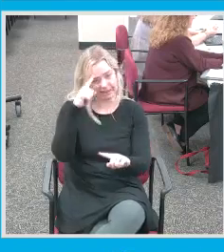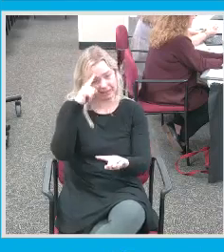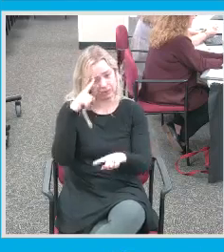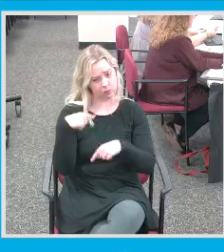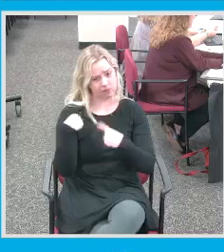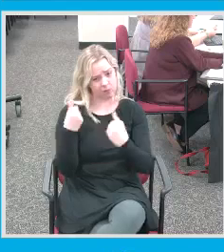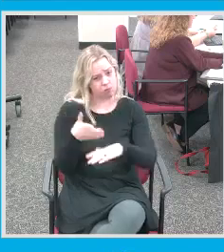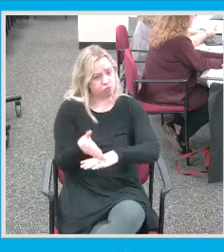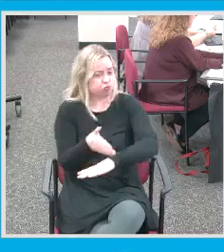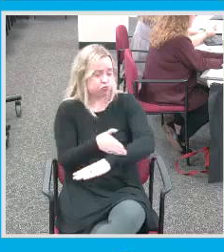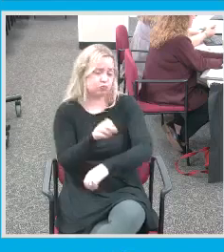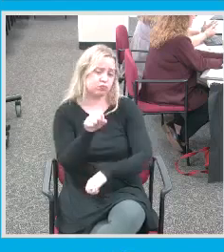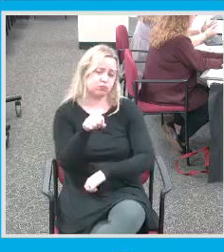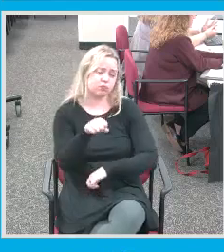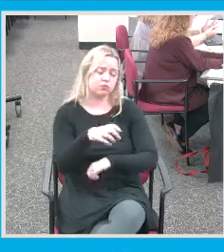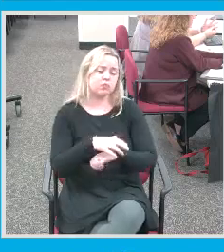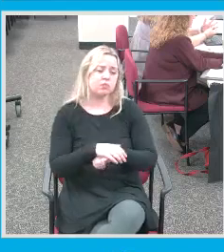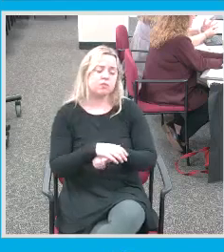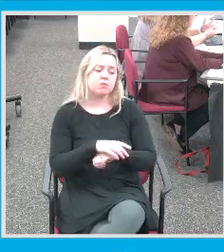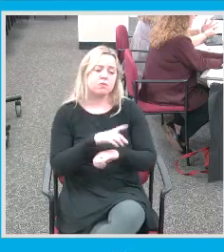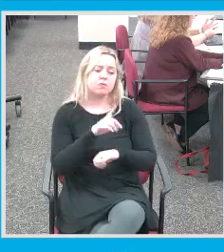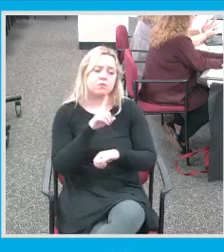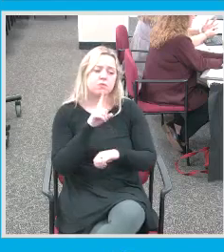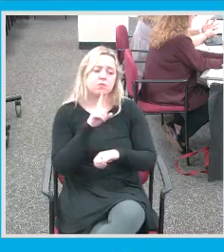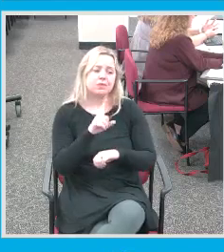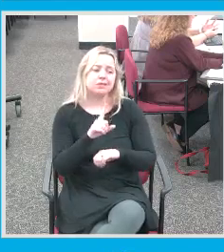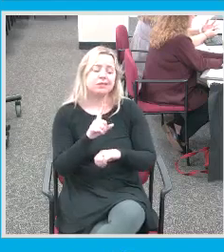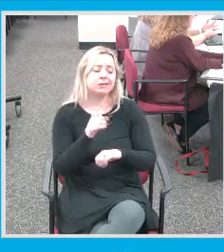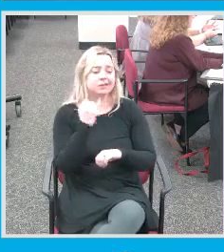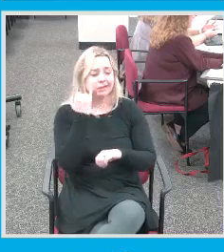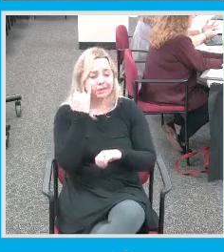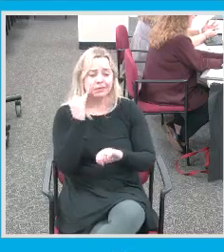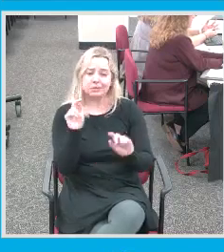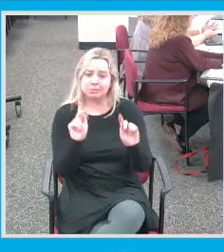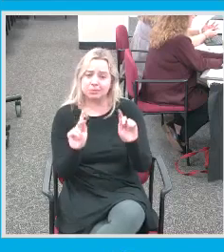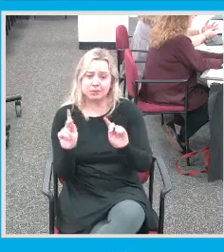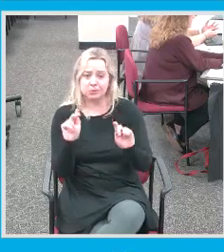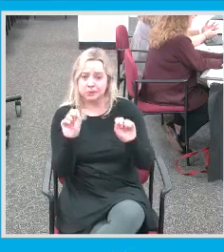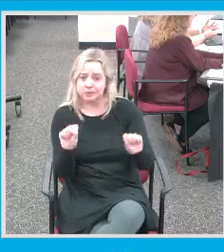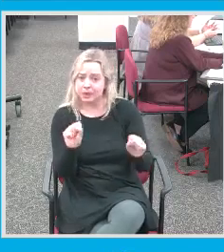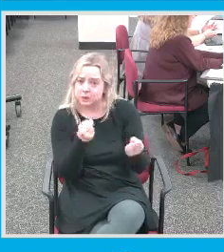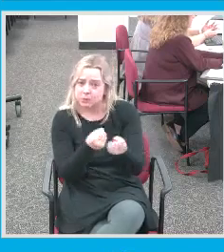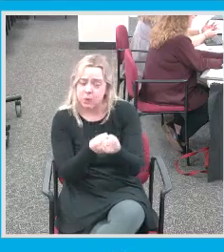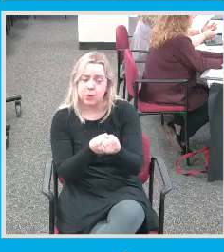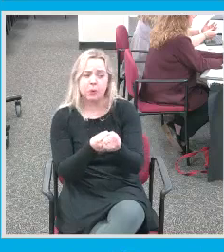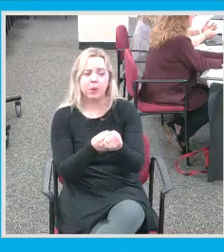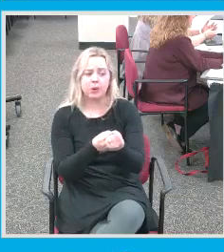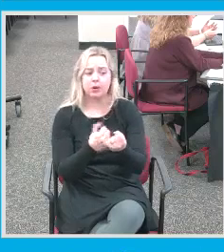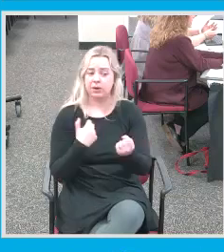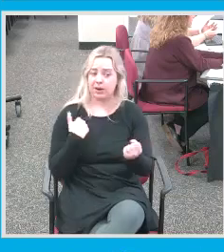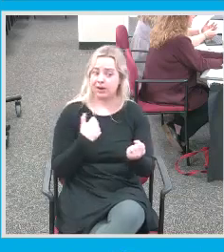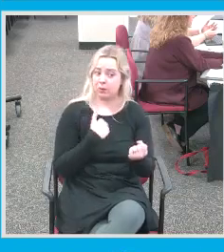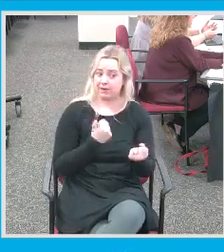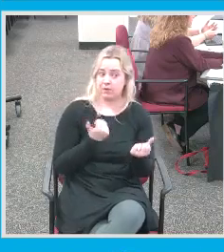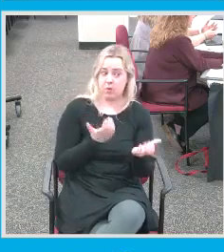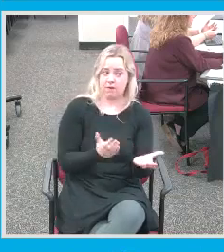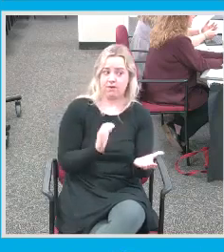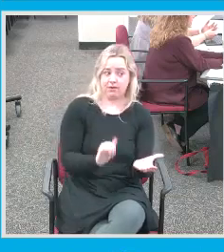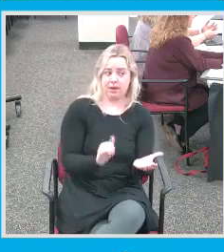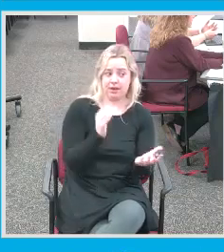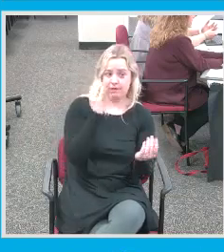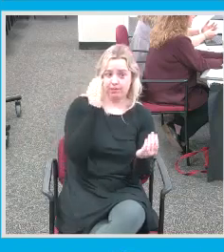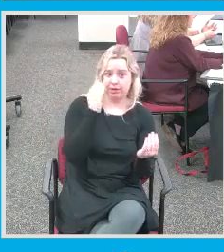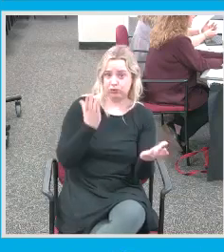different, actions that folks, wherever they can tie in and support, and we've offered a lot of that here today. So where can people plug